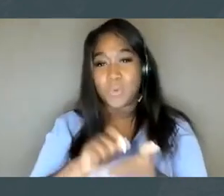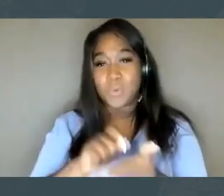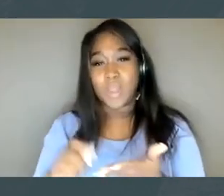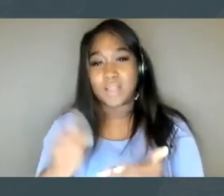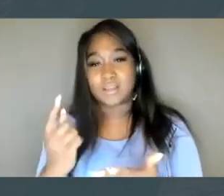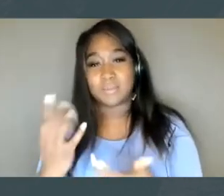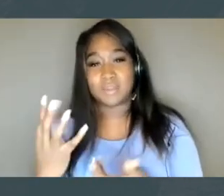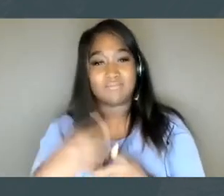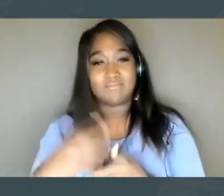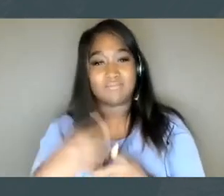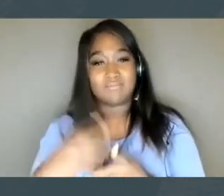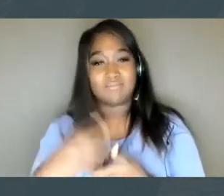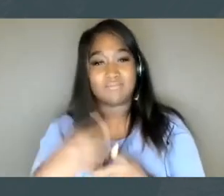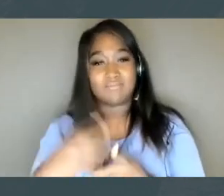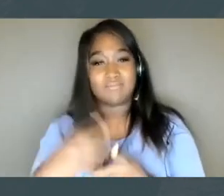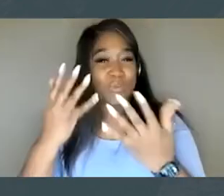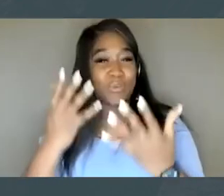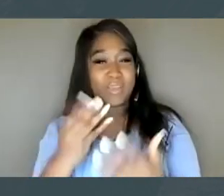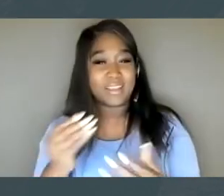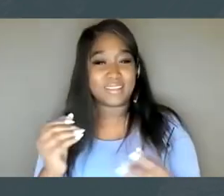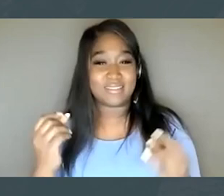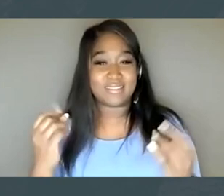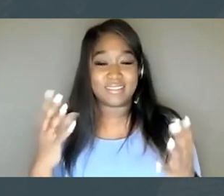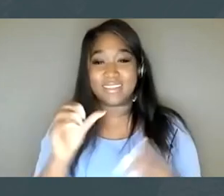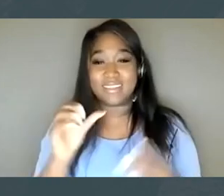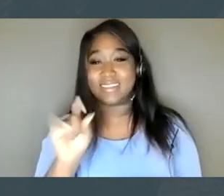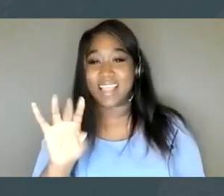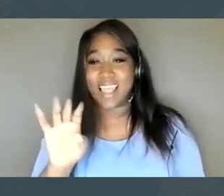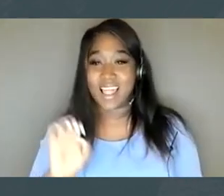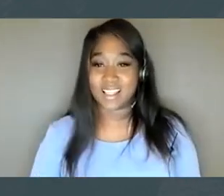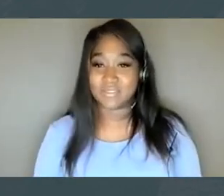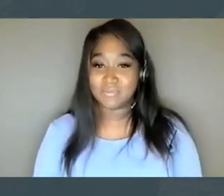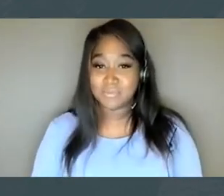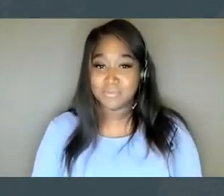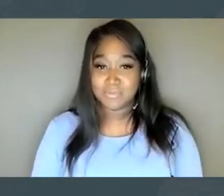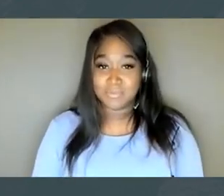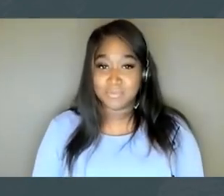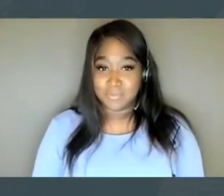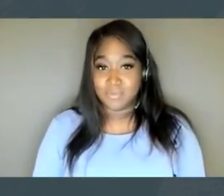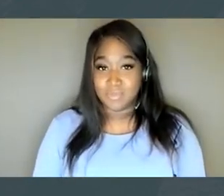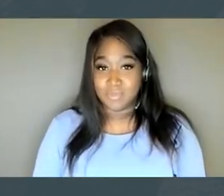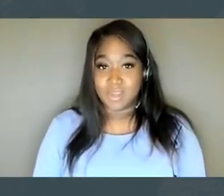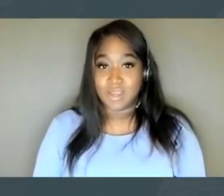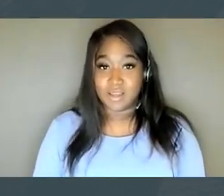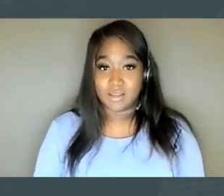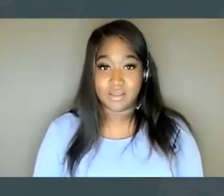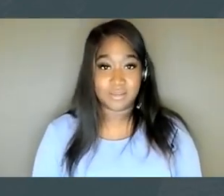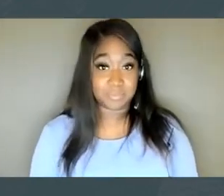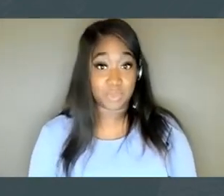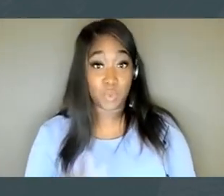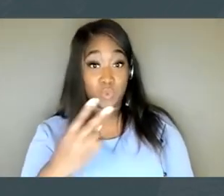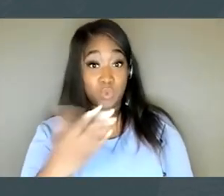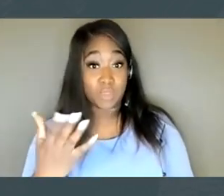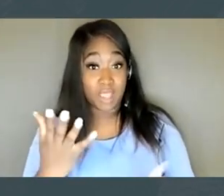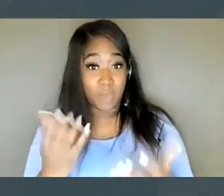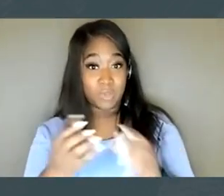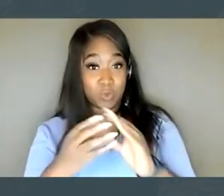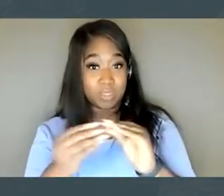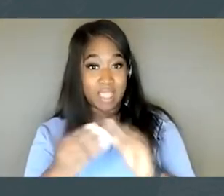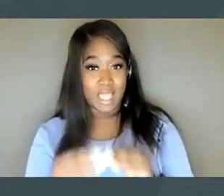yeah, style, you know, yeah, so. Yeah, I mean, I was gonna just say two things in response to that. I